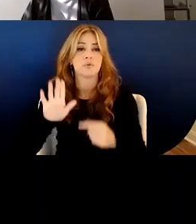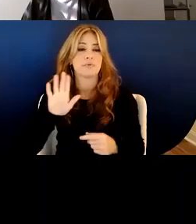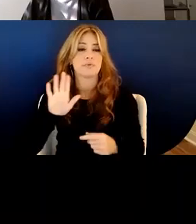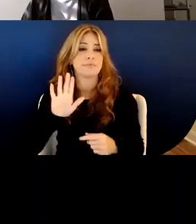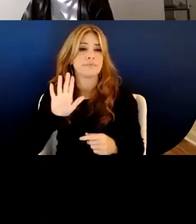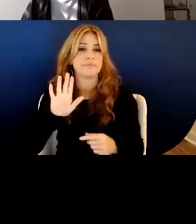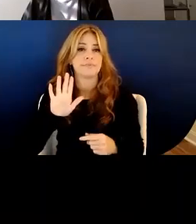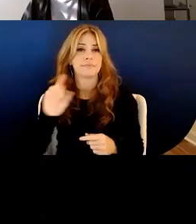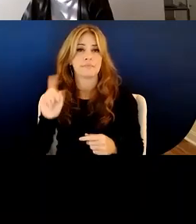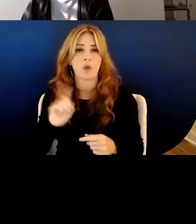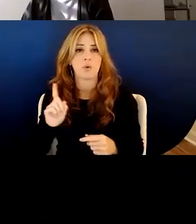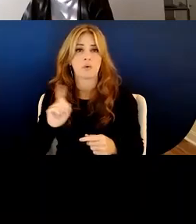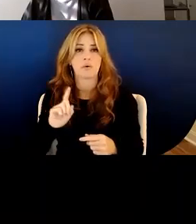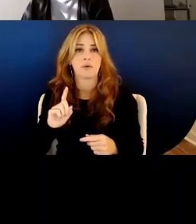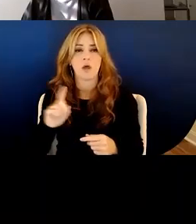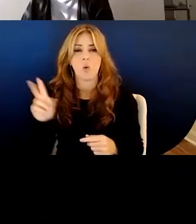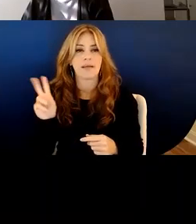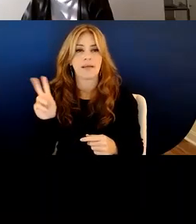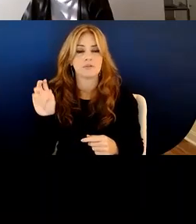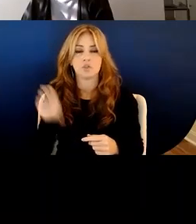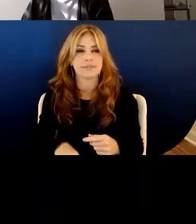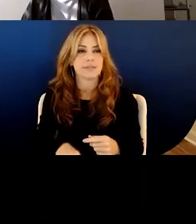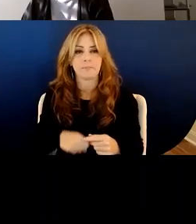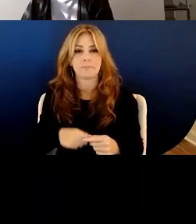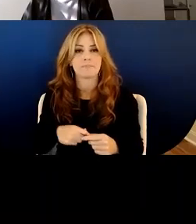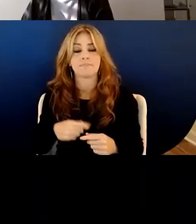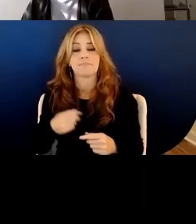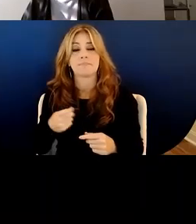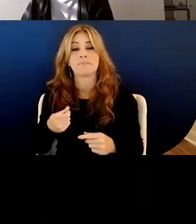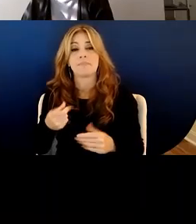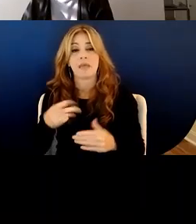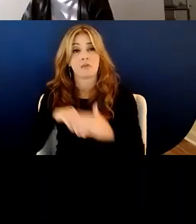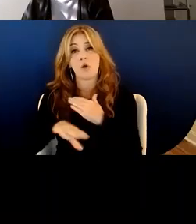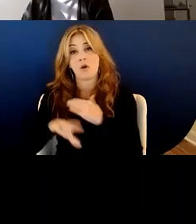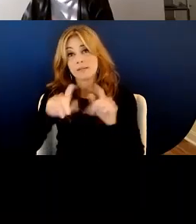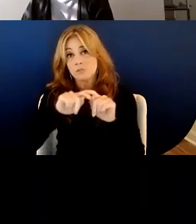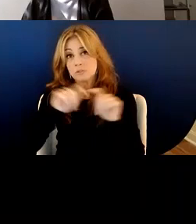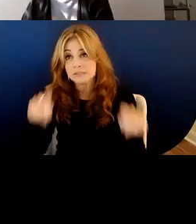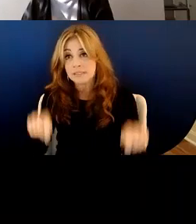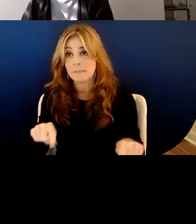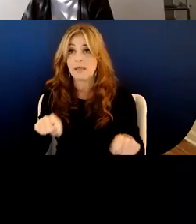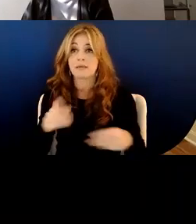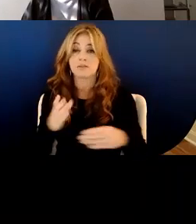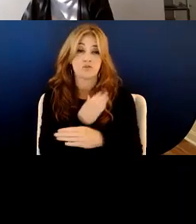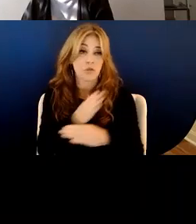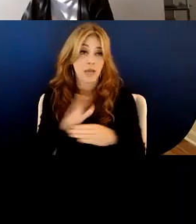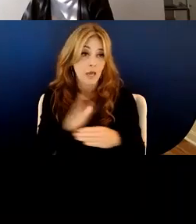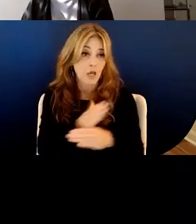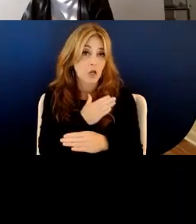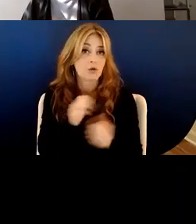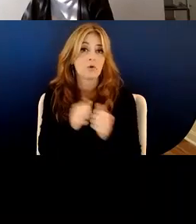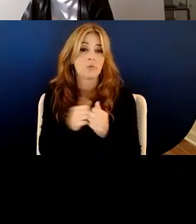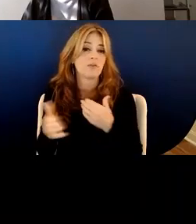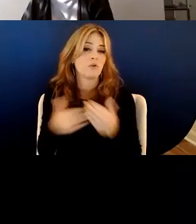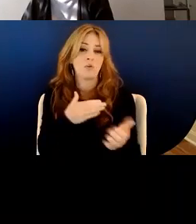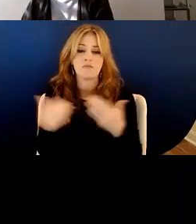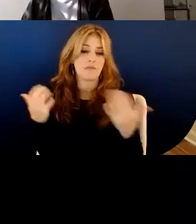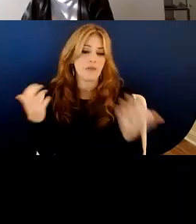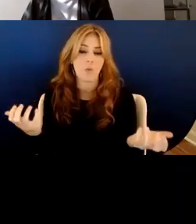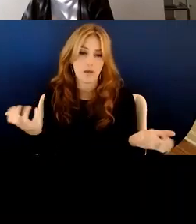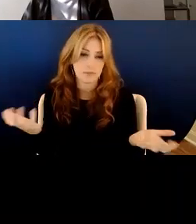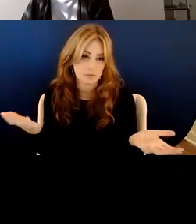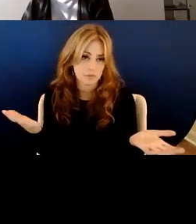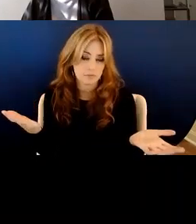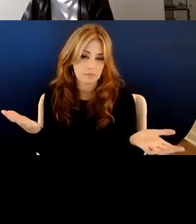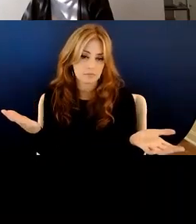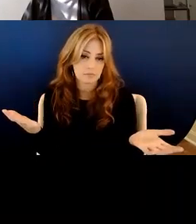are we here? Oh, I took that away. They can always log into their templates and share it with whoever they want. So